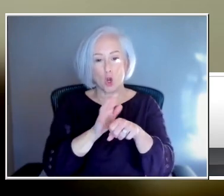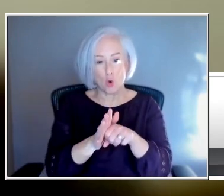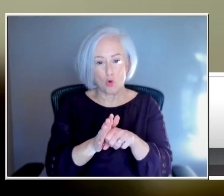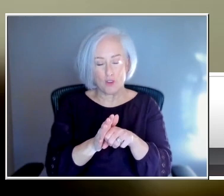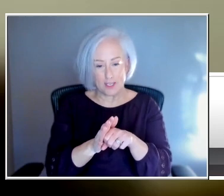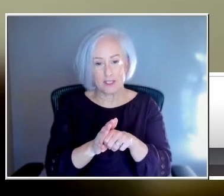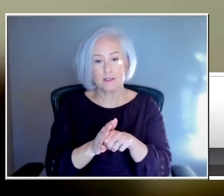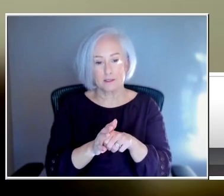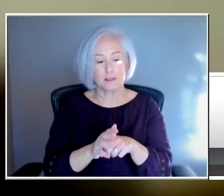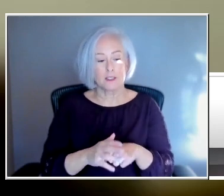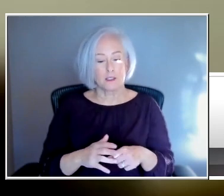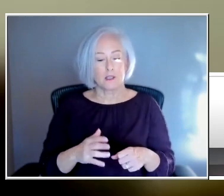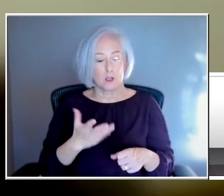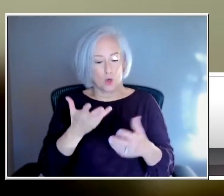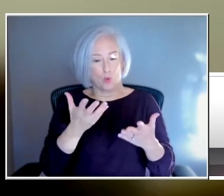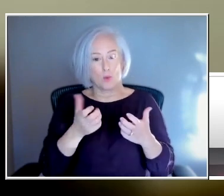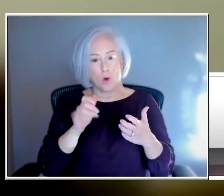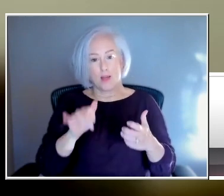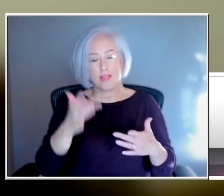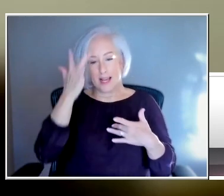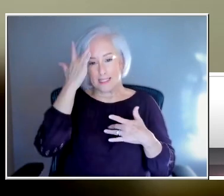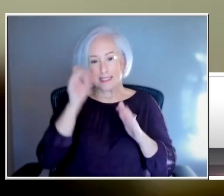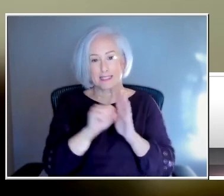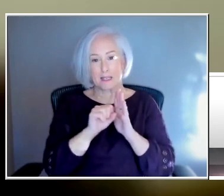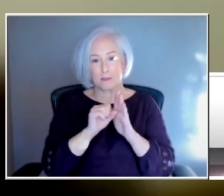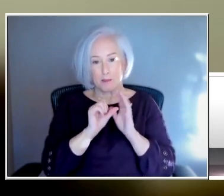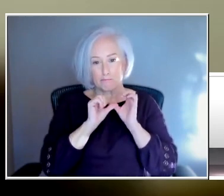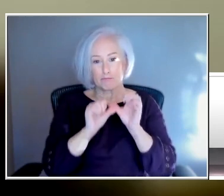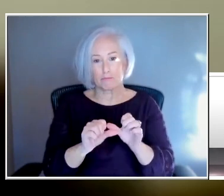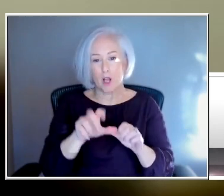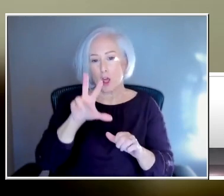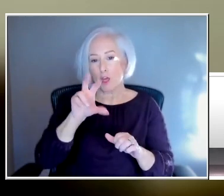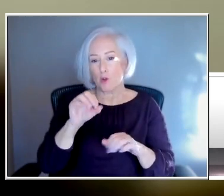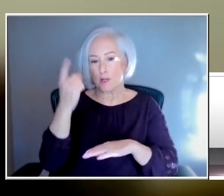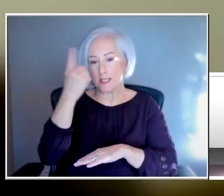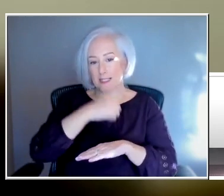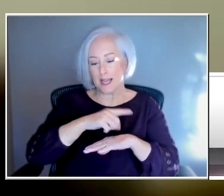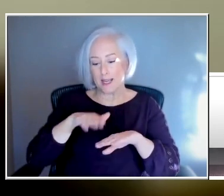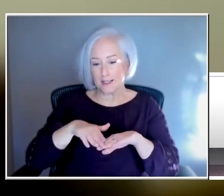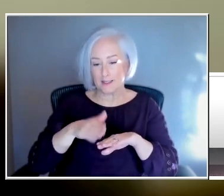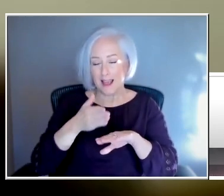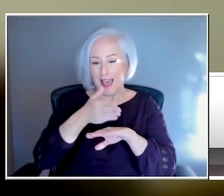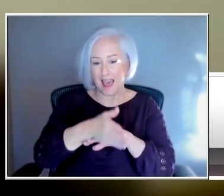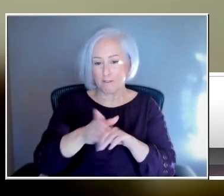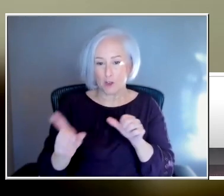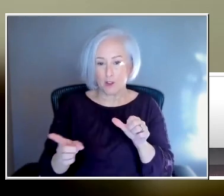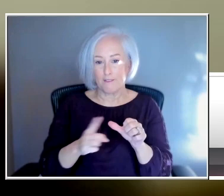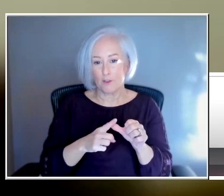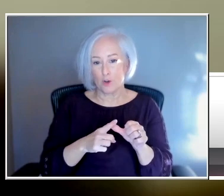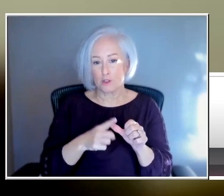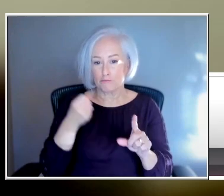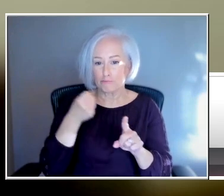we want those symptoms to be present 30 days or more after your initial infection. please check out